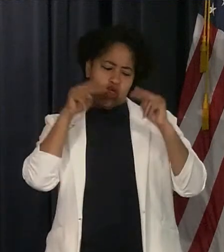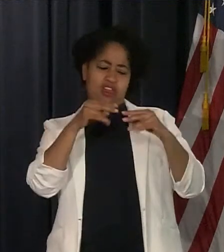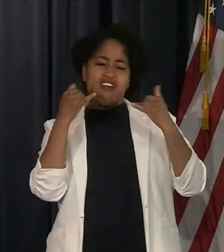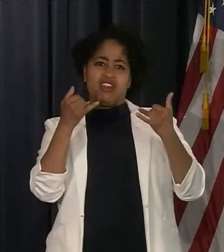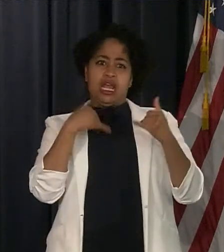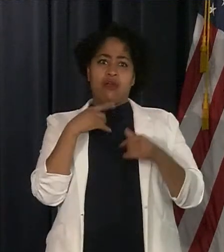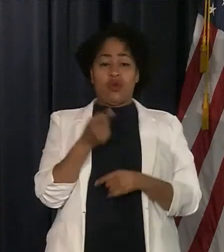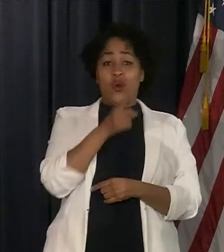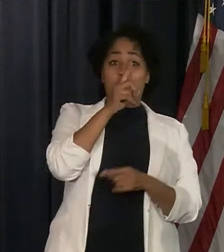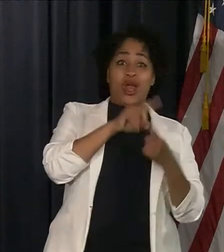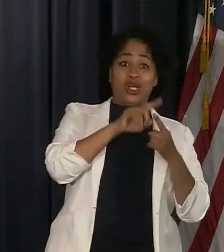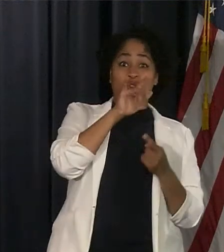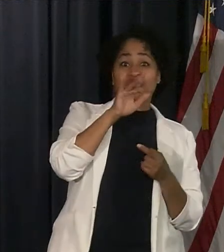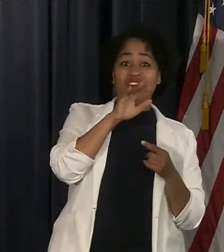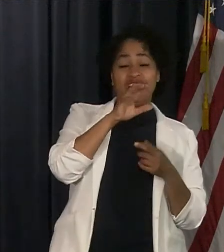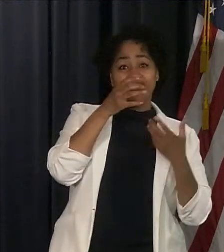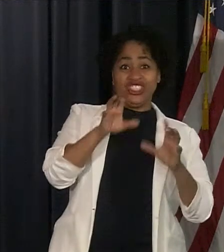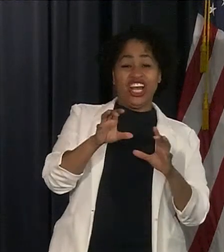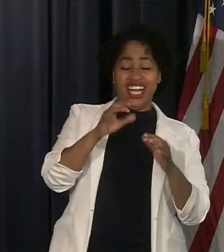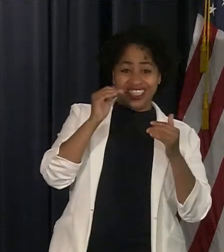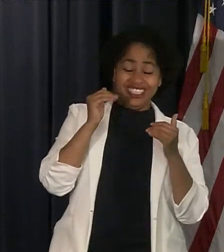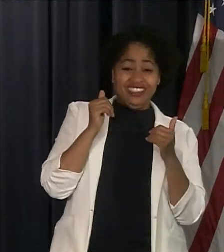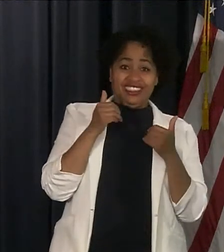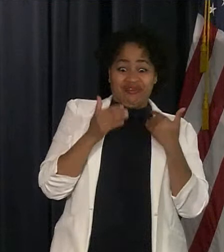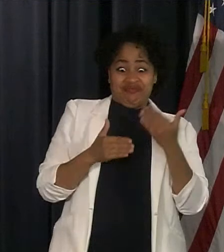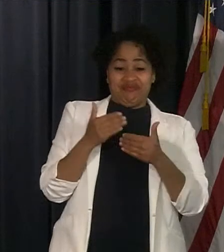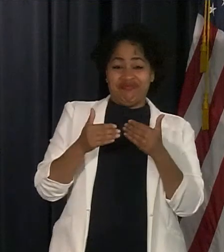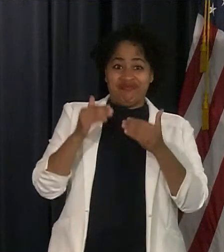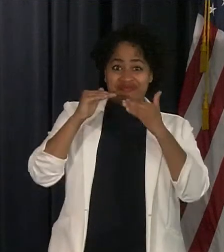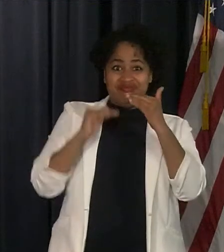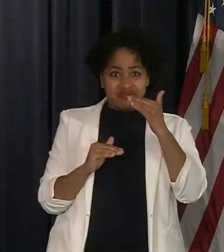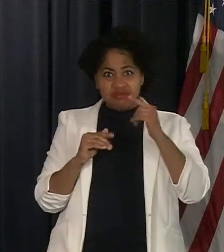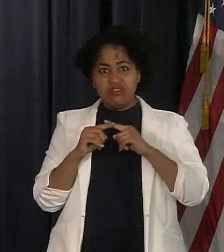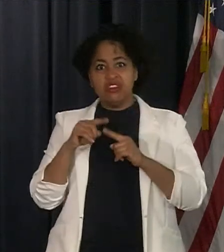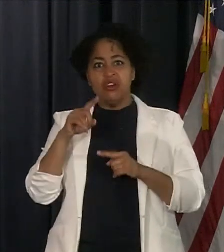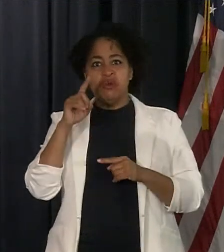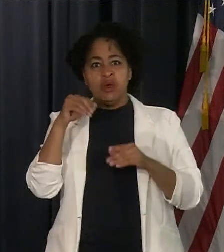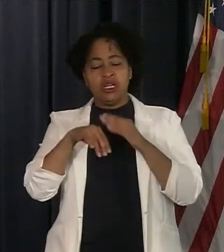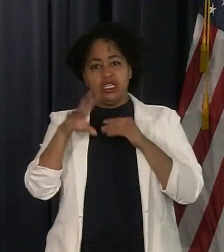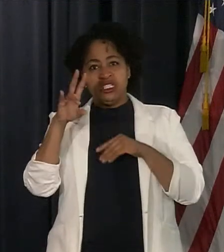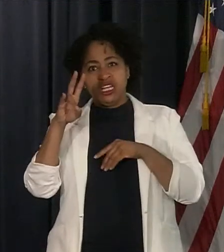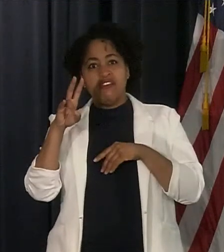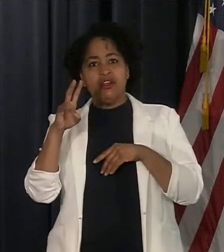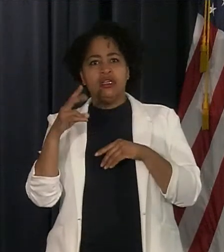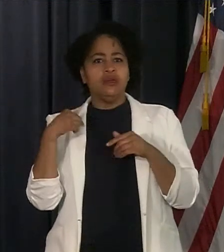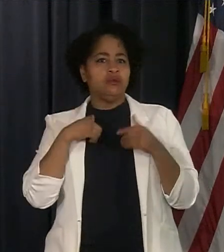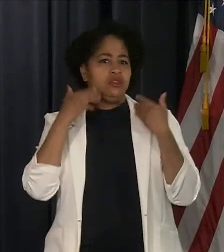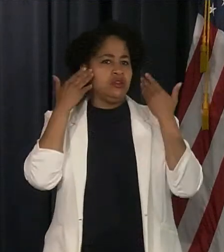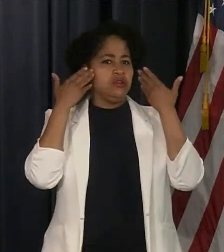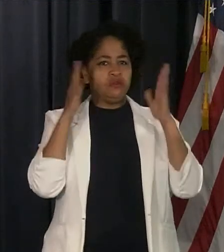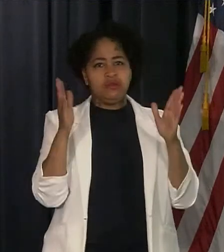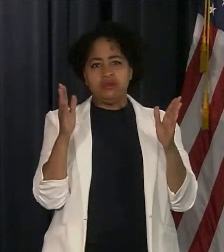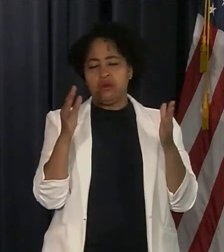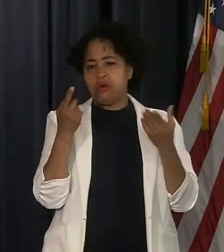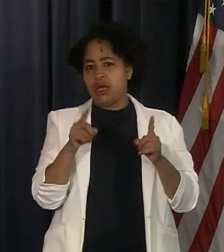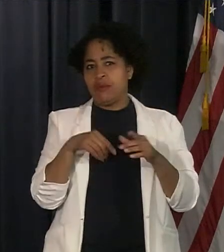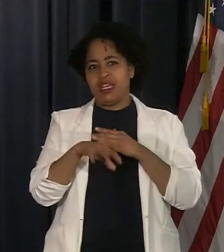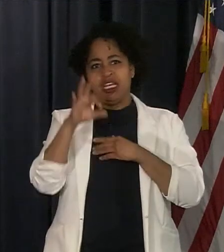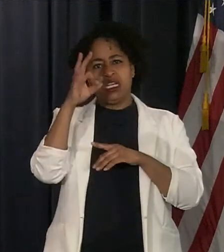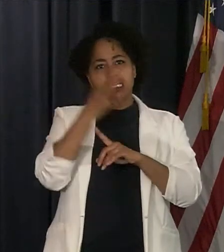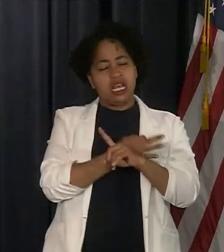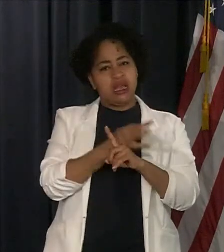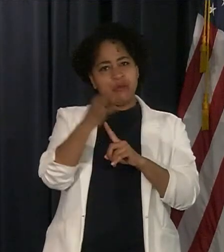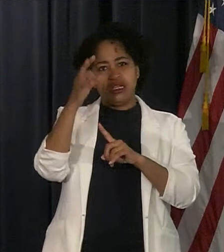from a 1 in 25 chance to less than a 1 in 7 chance in 6 months. We don't know what it'll be in 9 and 10 months because we